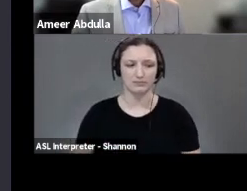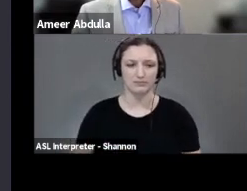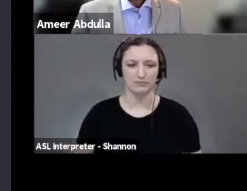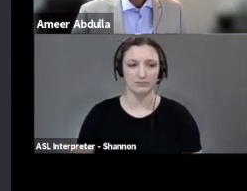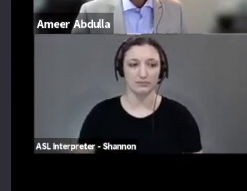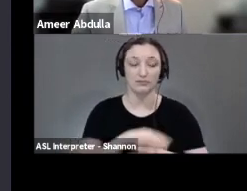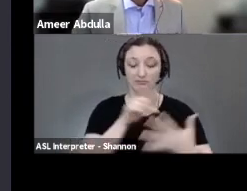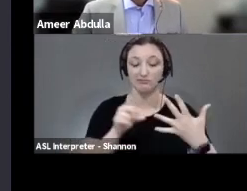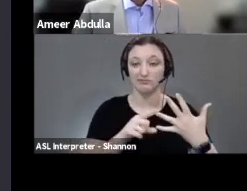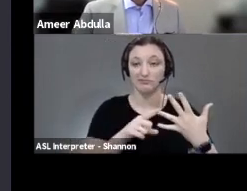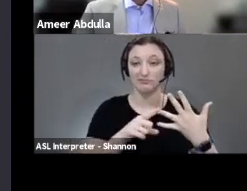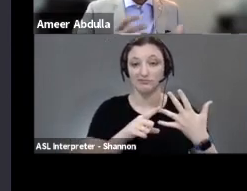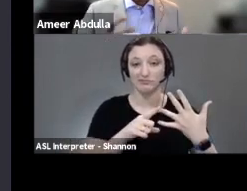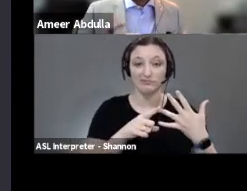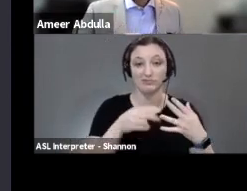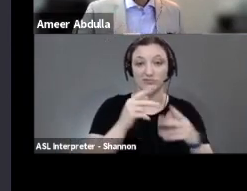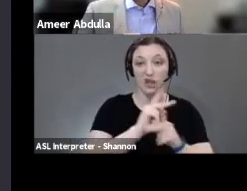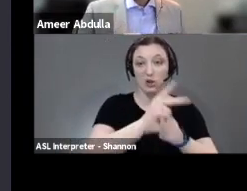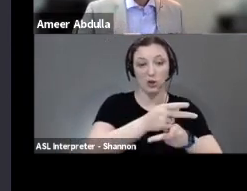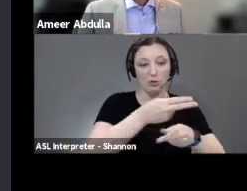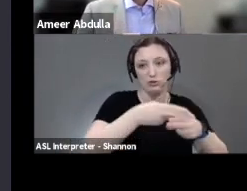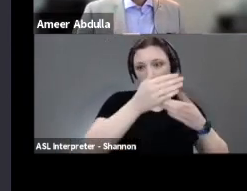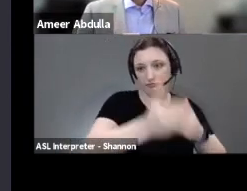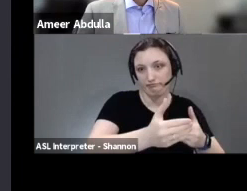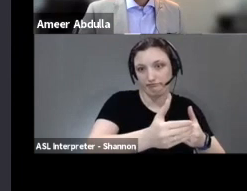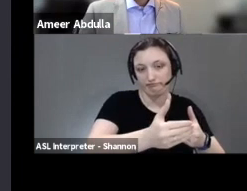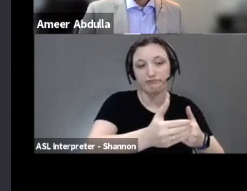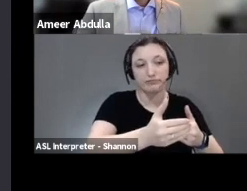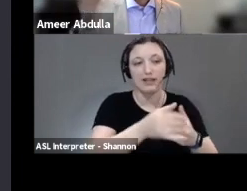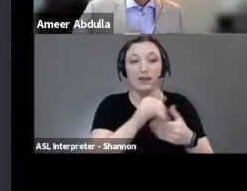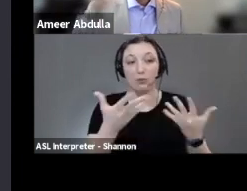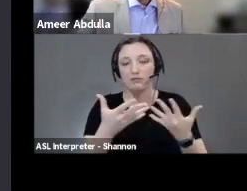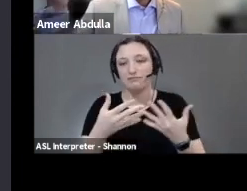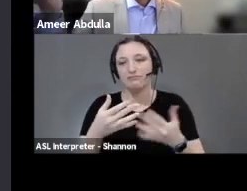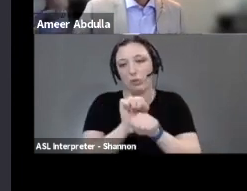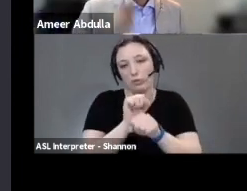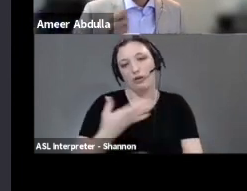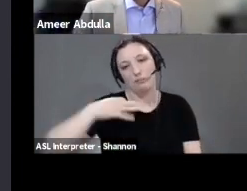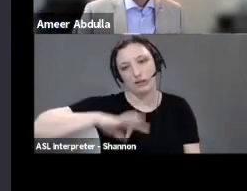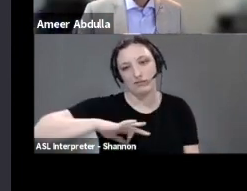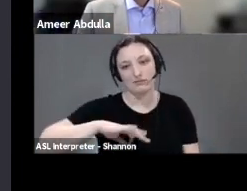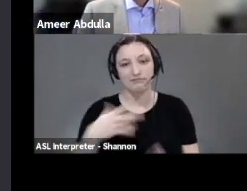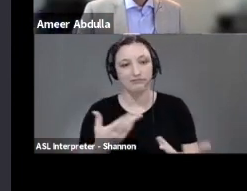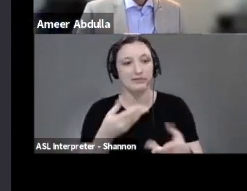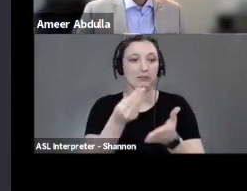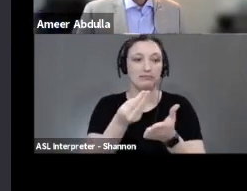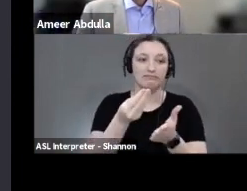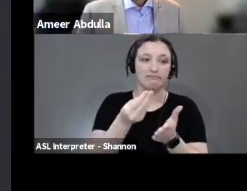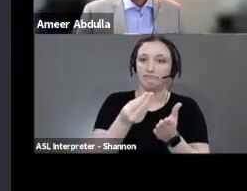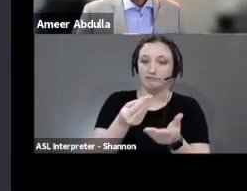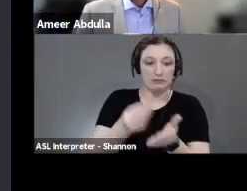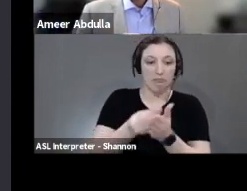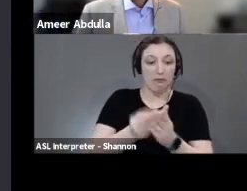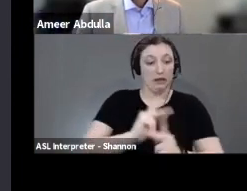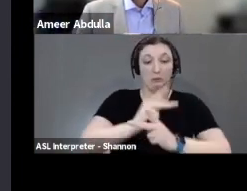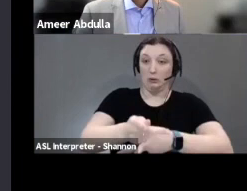Short-term loan, again, the purpose of that is an employee benefit. It's very easy to do. Here's a loan, I want the money back. The con